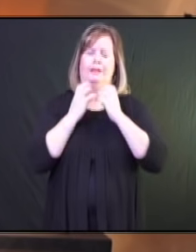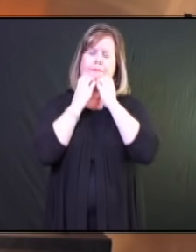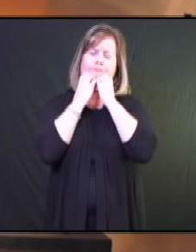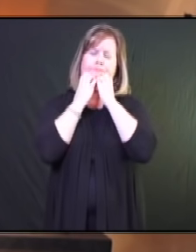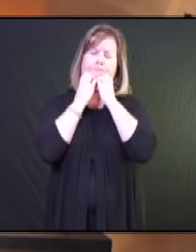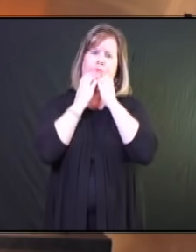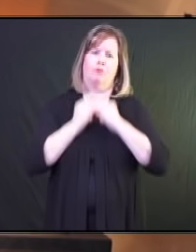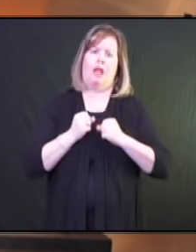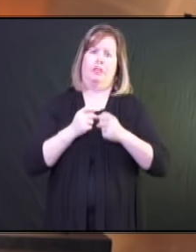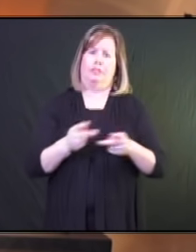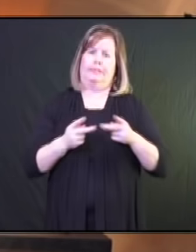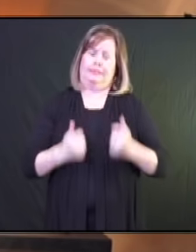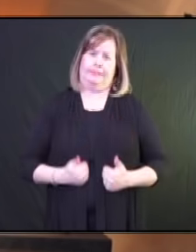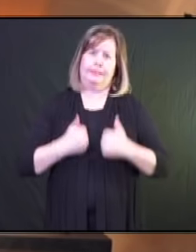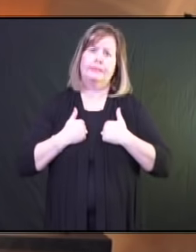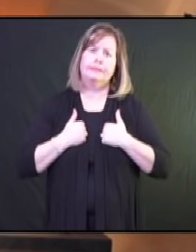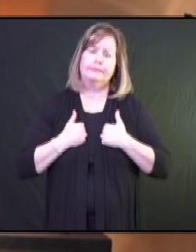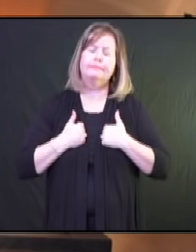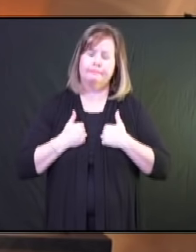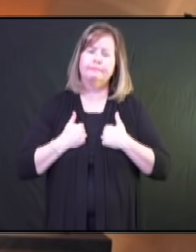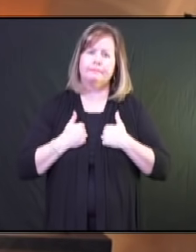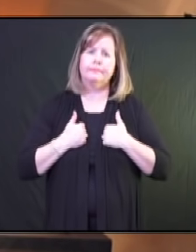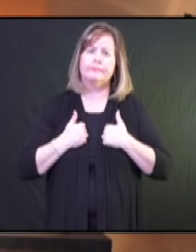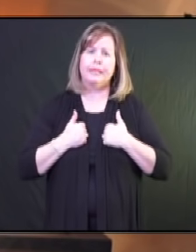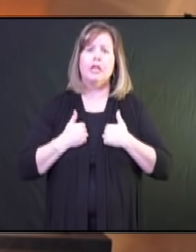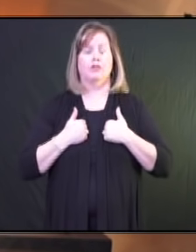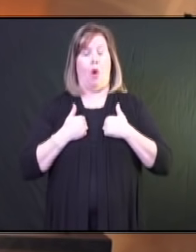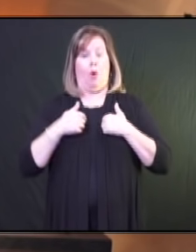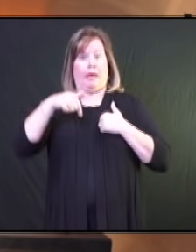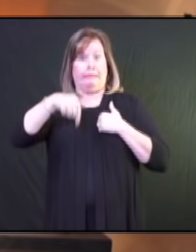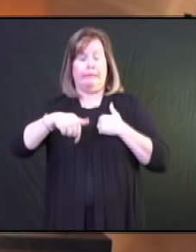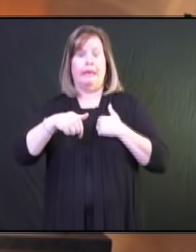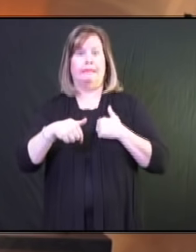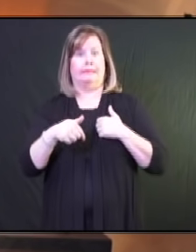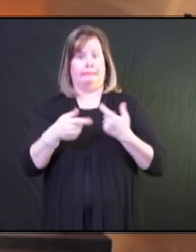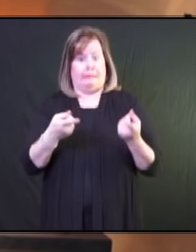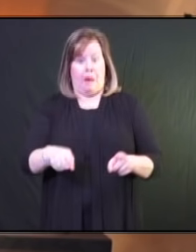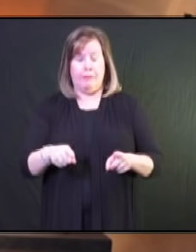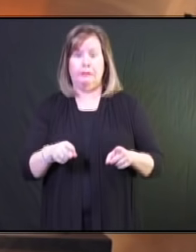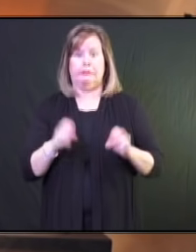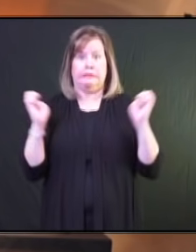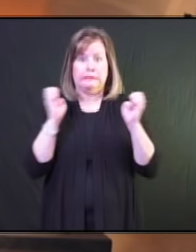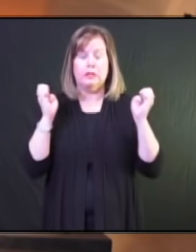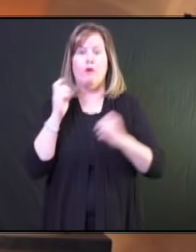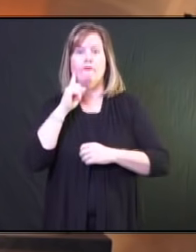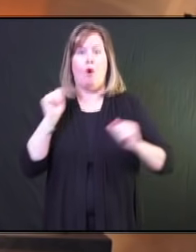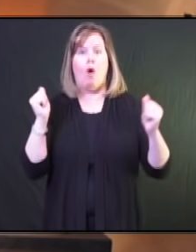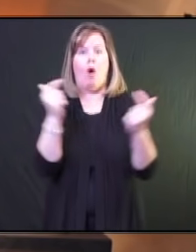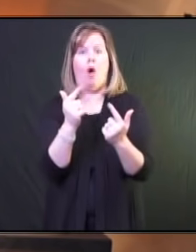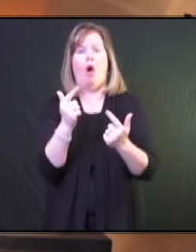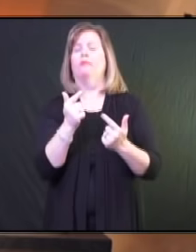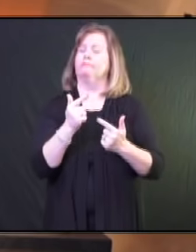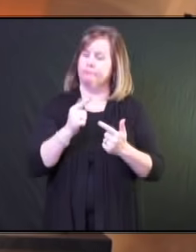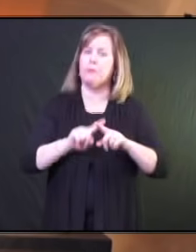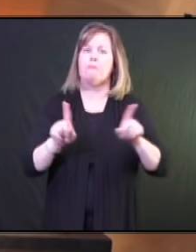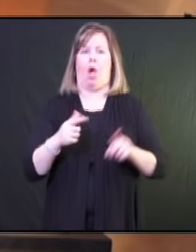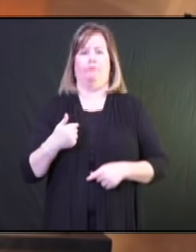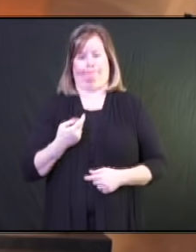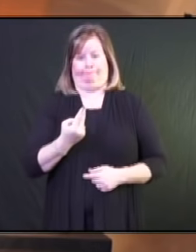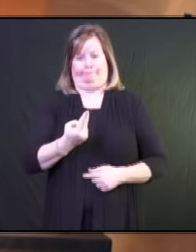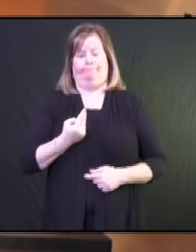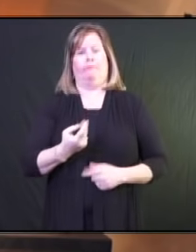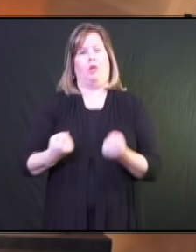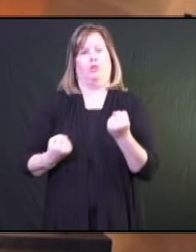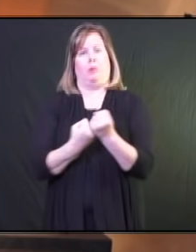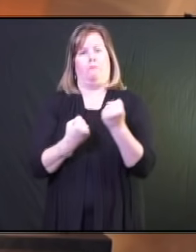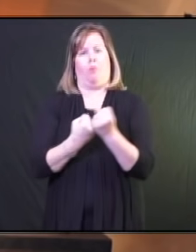us. This fight is personal for all of us, and it means a lot to me that you support us as we support you.